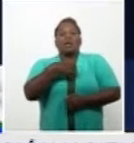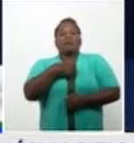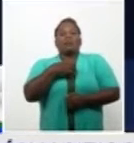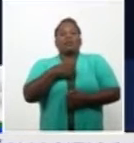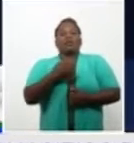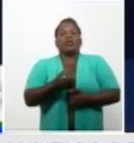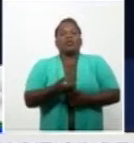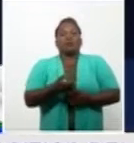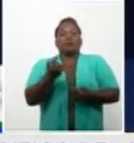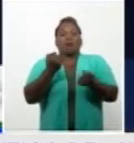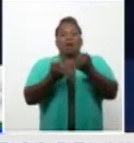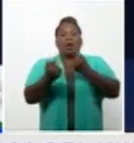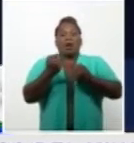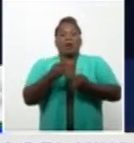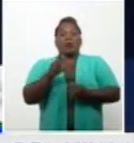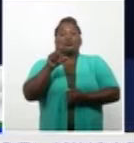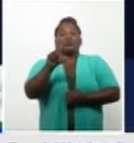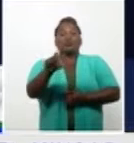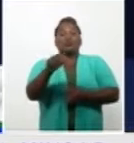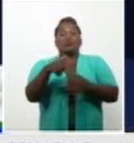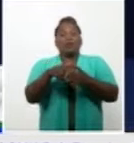recovered, have been released.